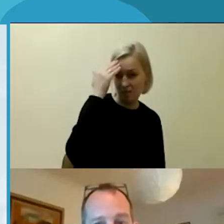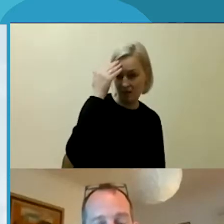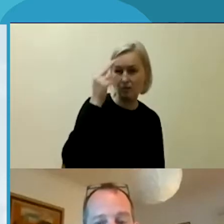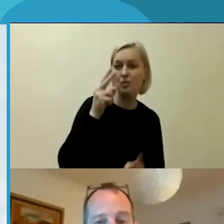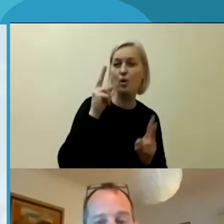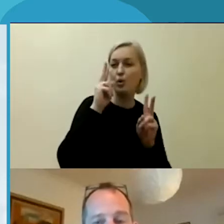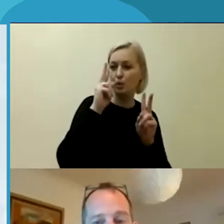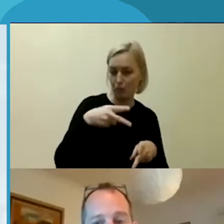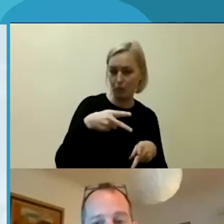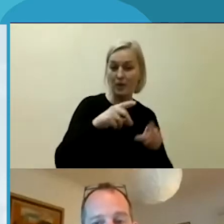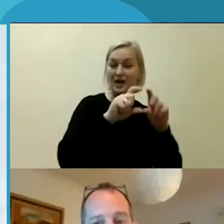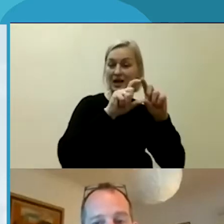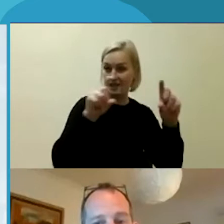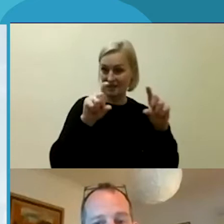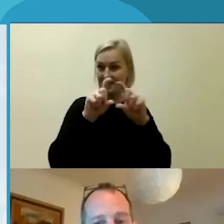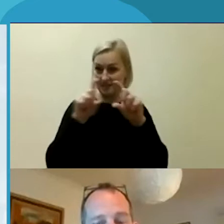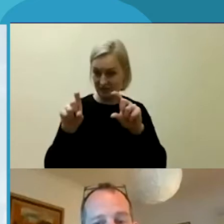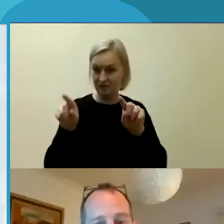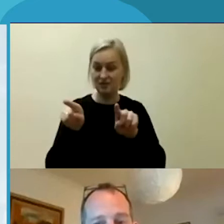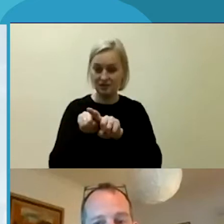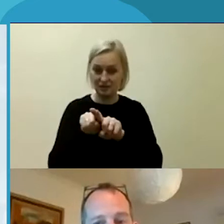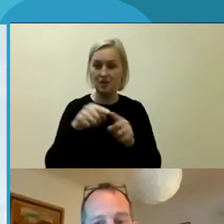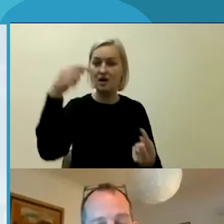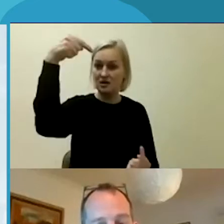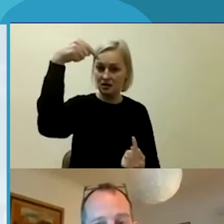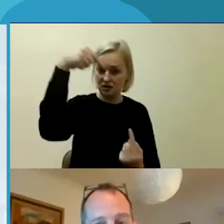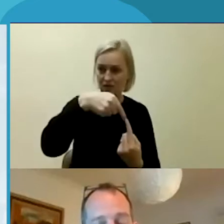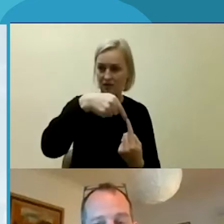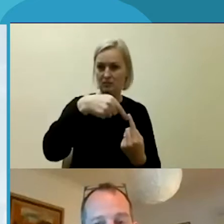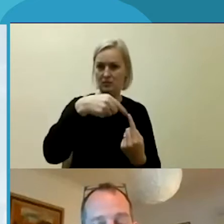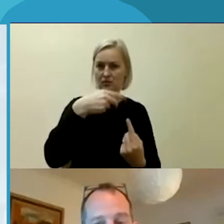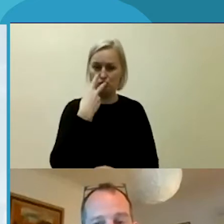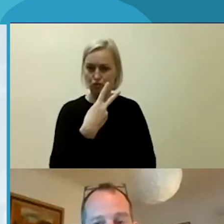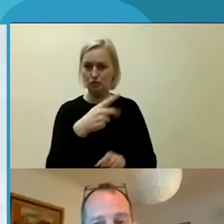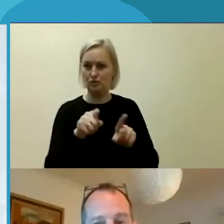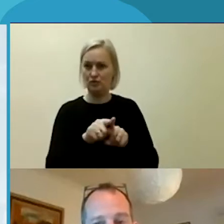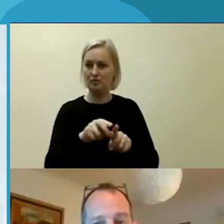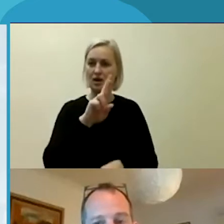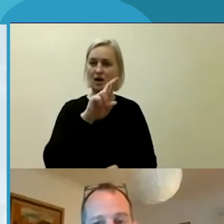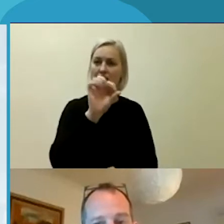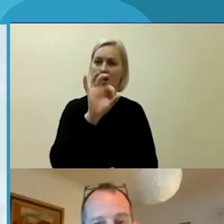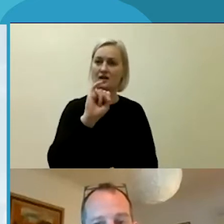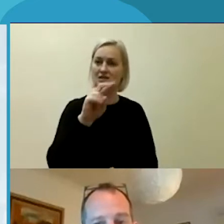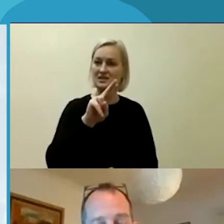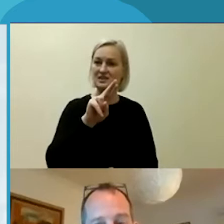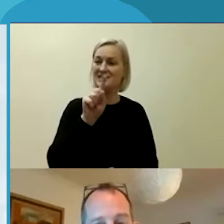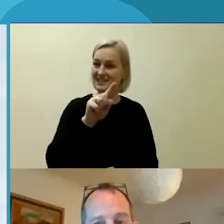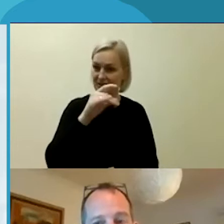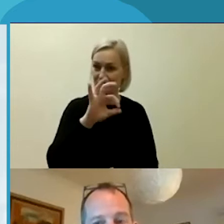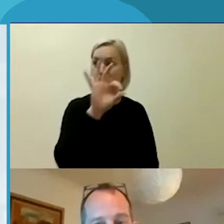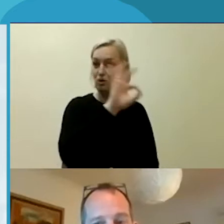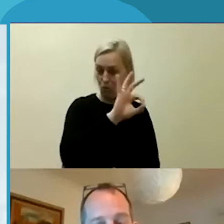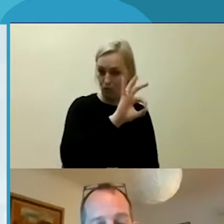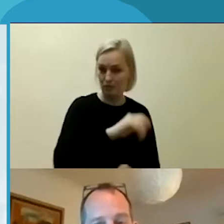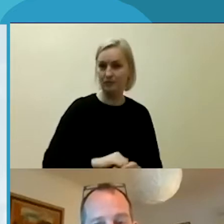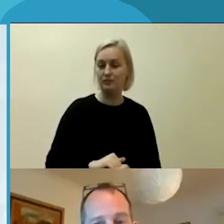incidents, and that these are in practice inseparable, the impact on the victim and the institutional response. So it's